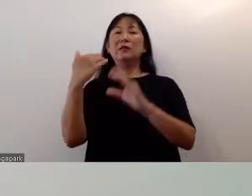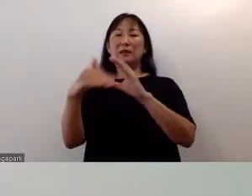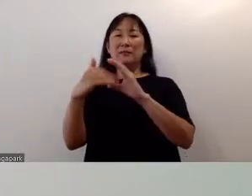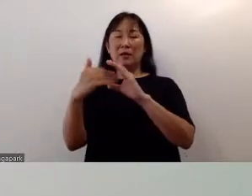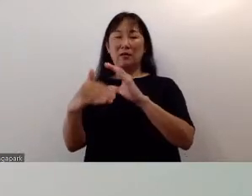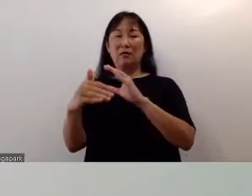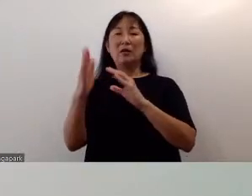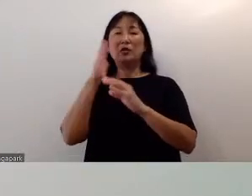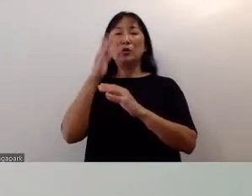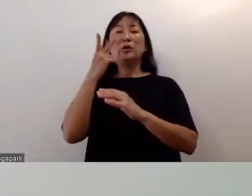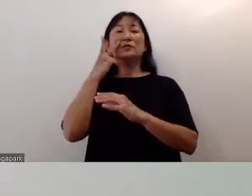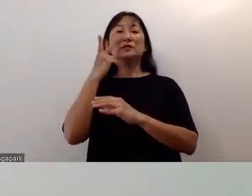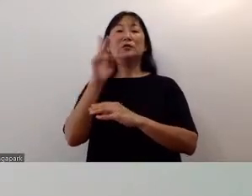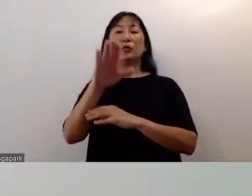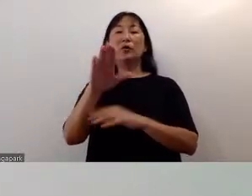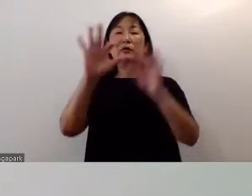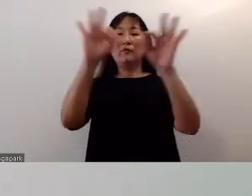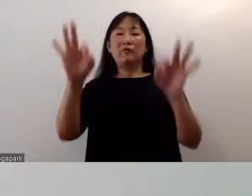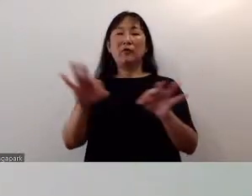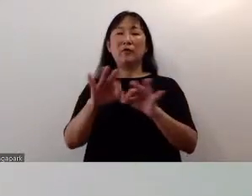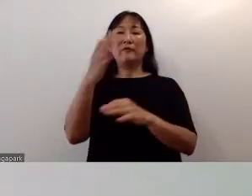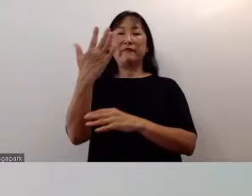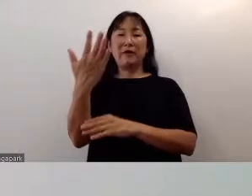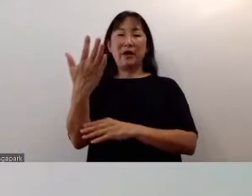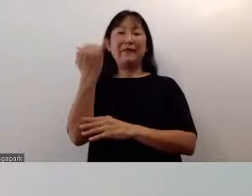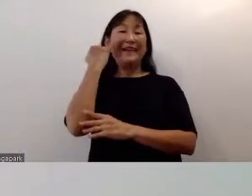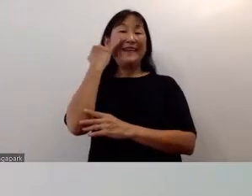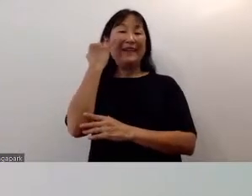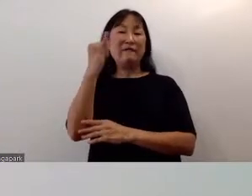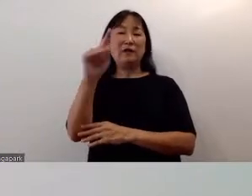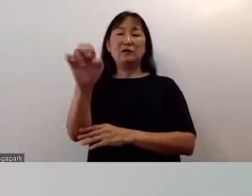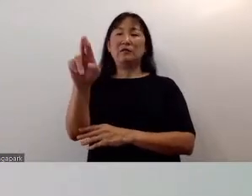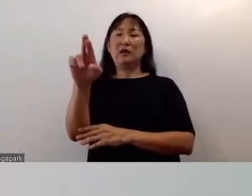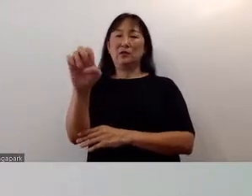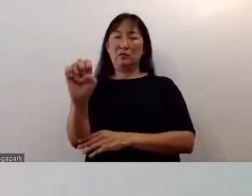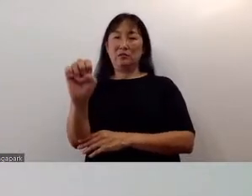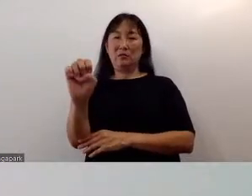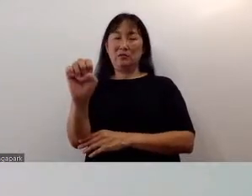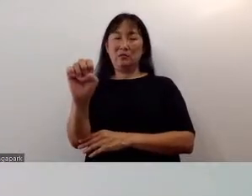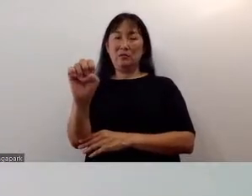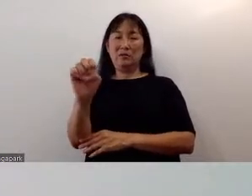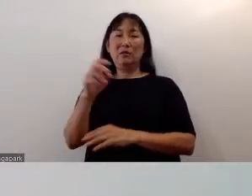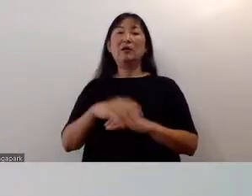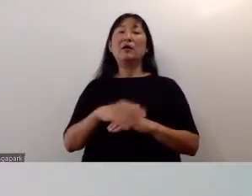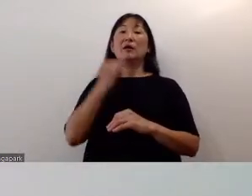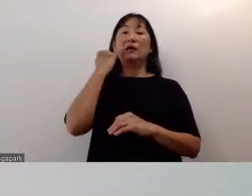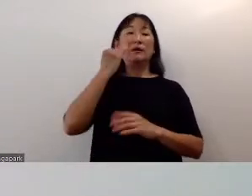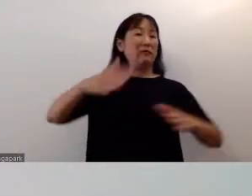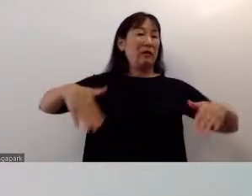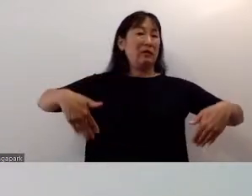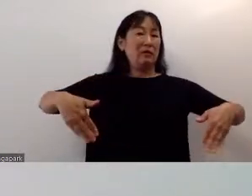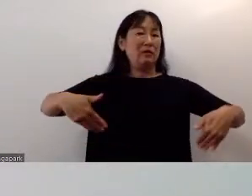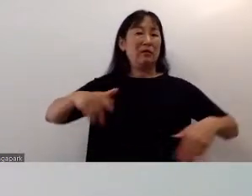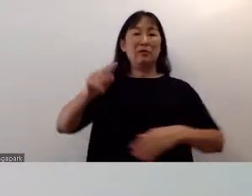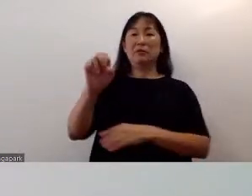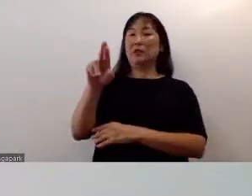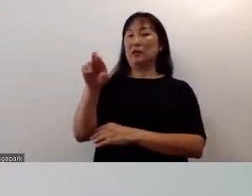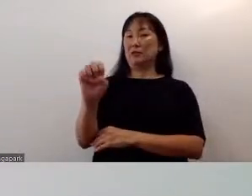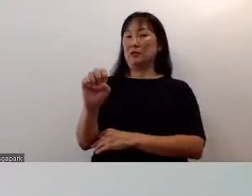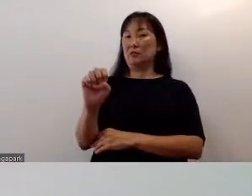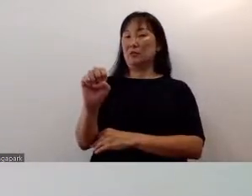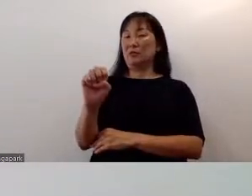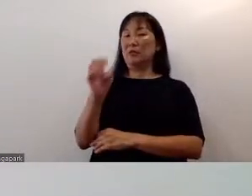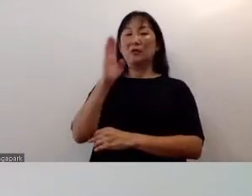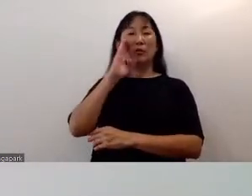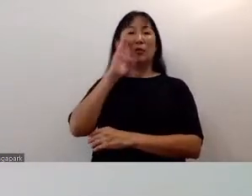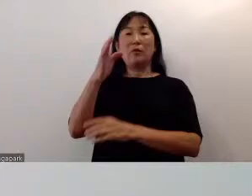sent of your Form 5. Now, related to that, non-tenured teachers, you may not get your Form 5s till a little bit